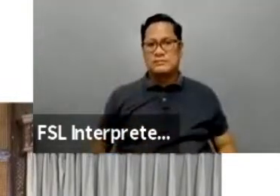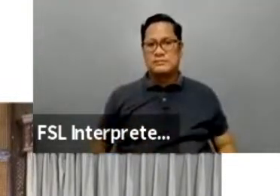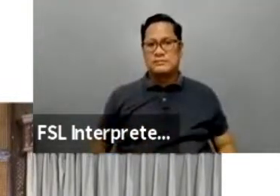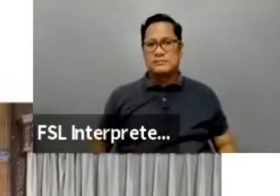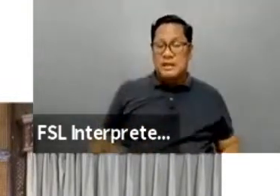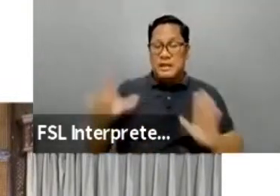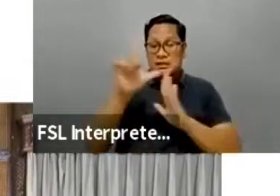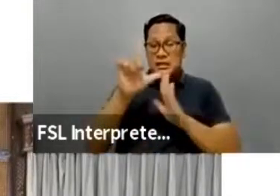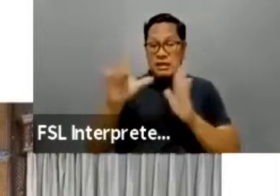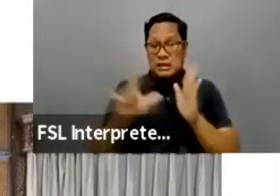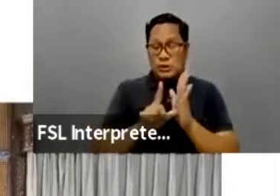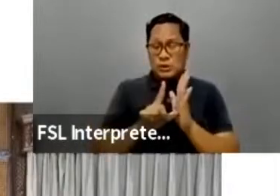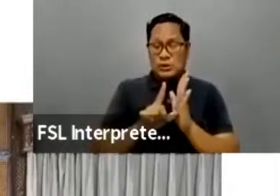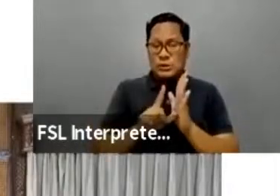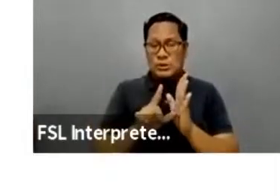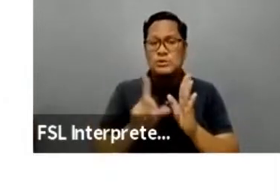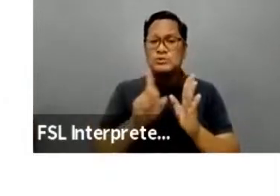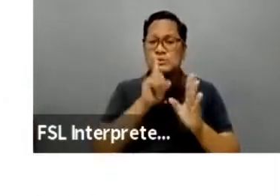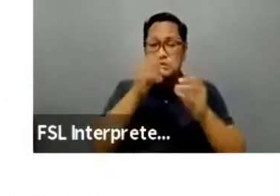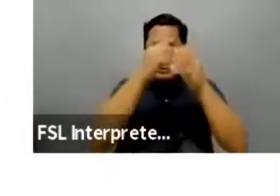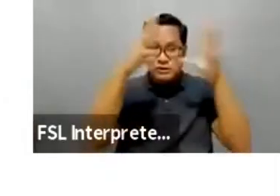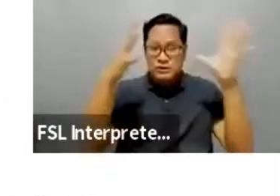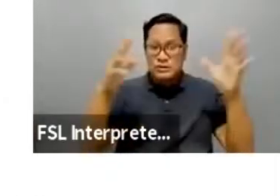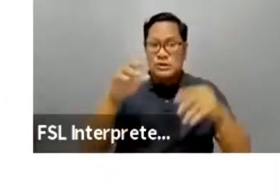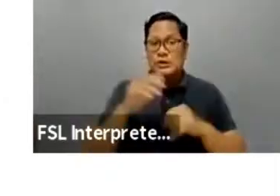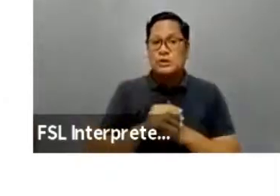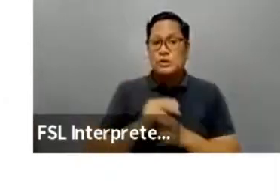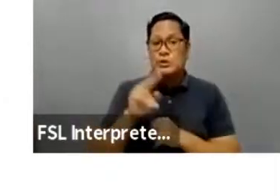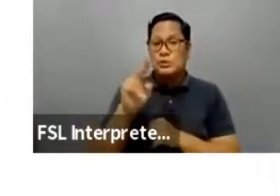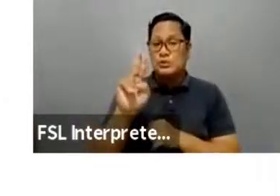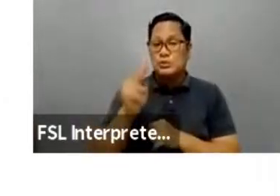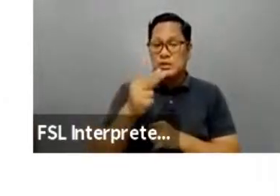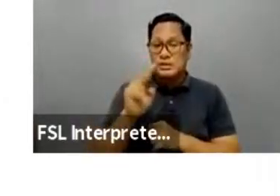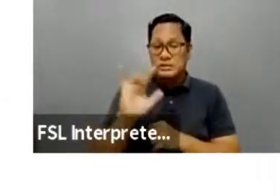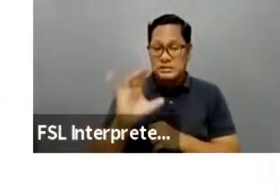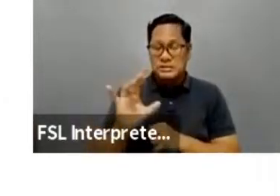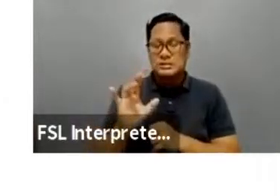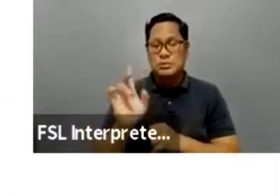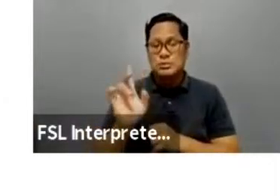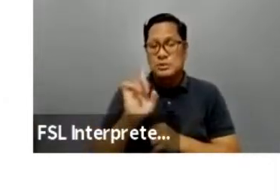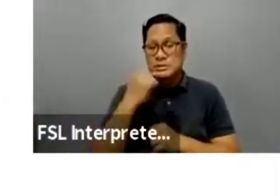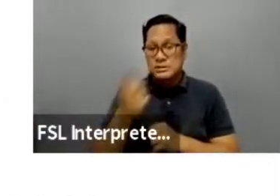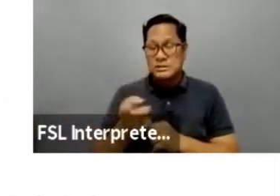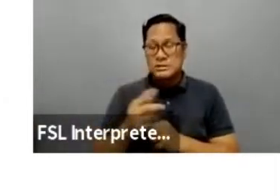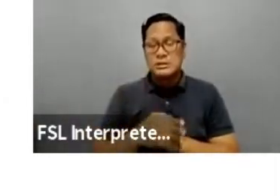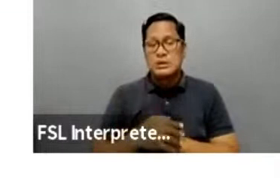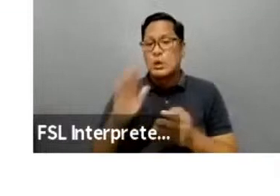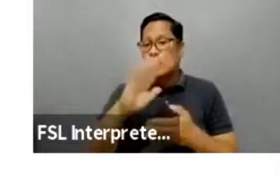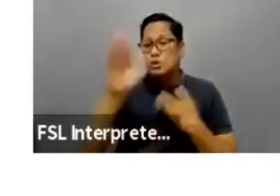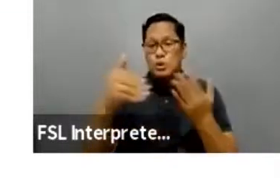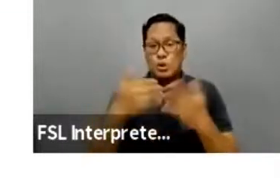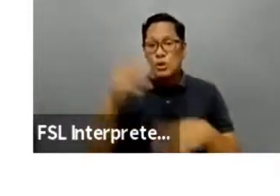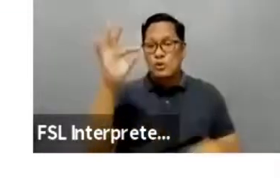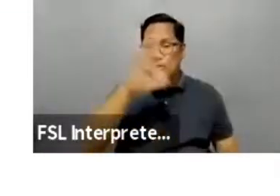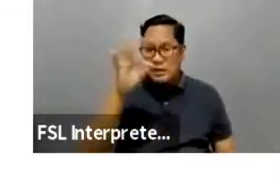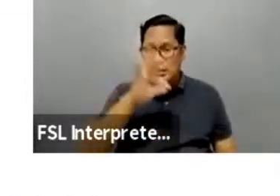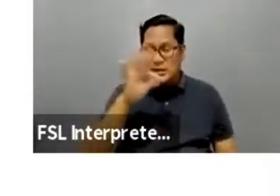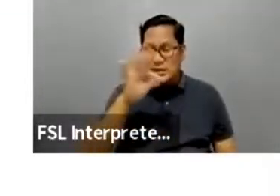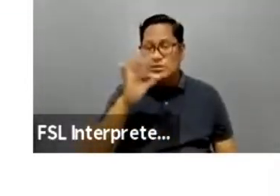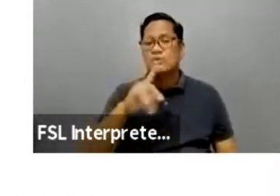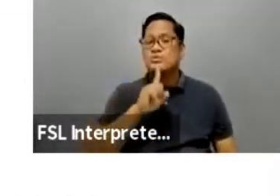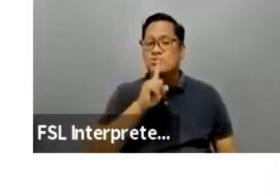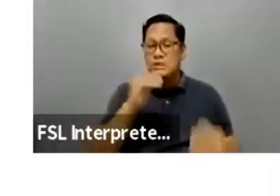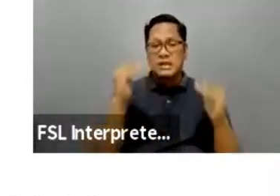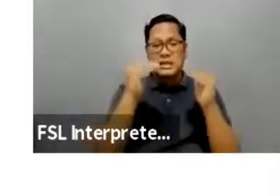And the law is very ambitious, itong UHC law. This is what it says. ensure that all Filipinos are guaranteed